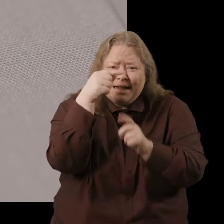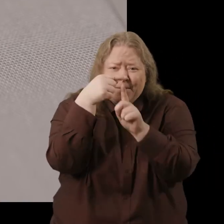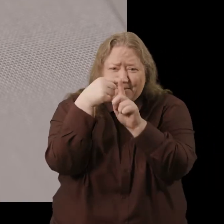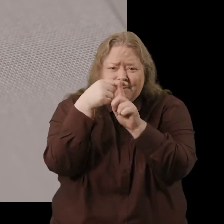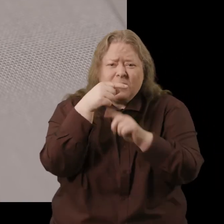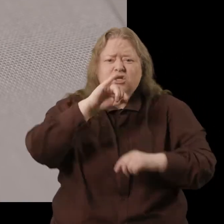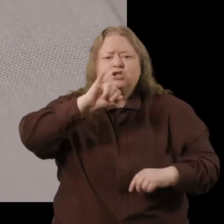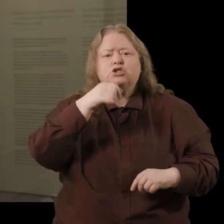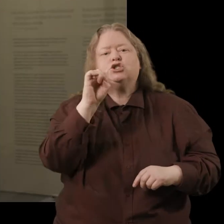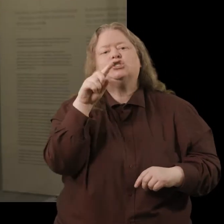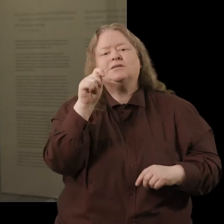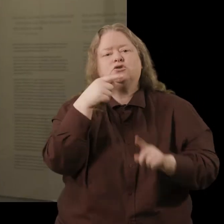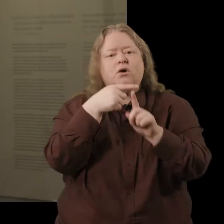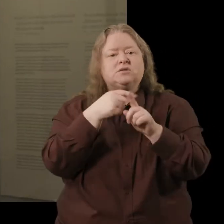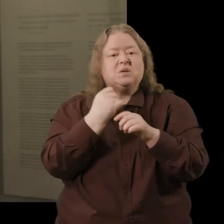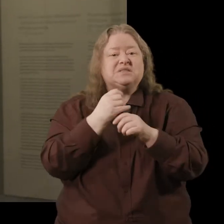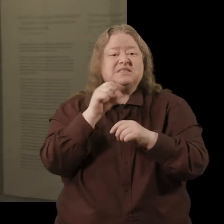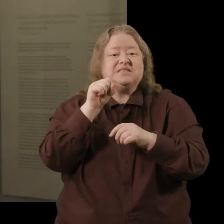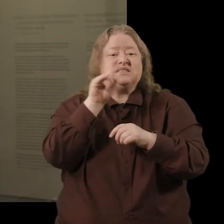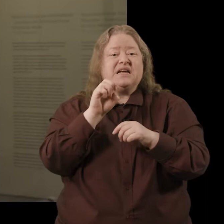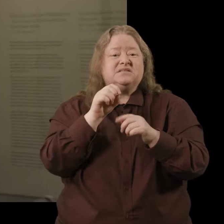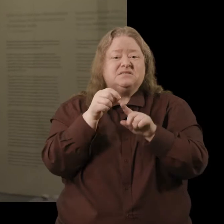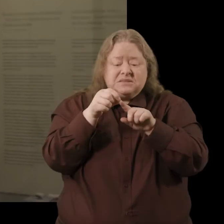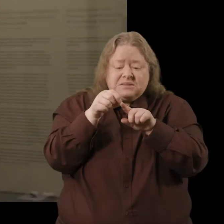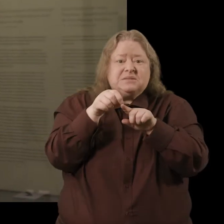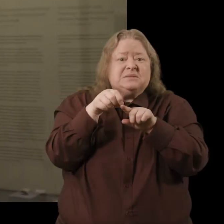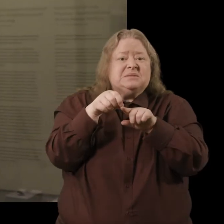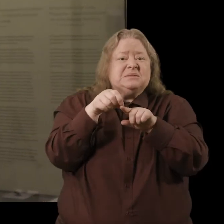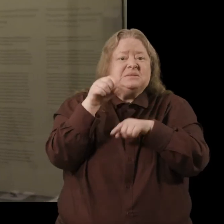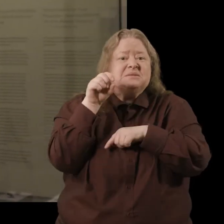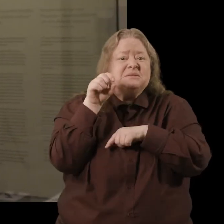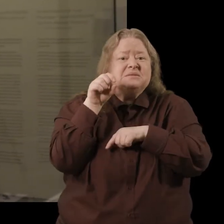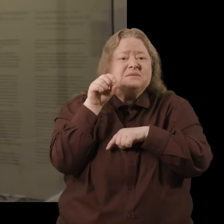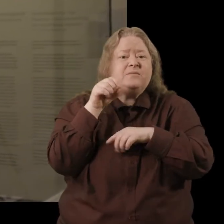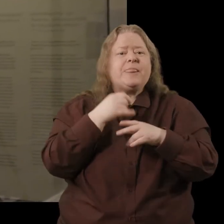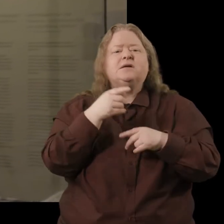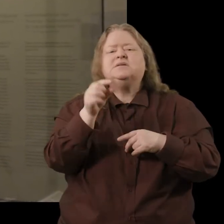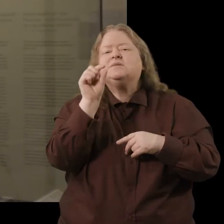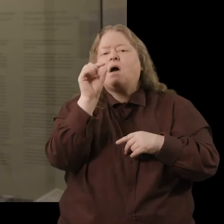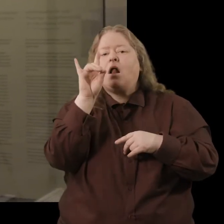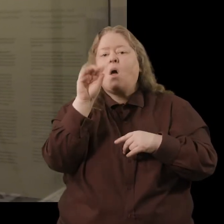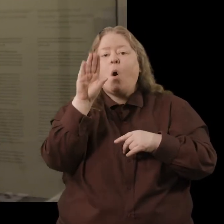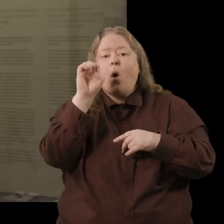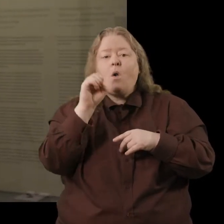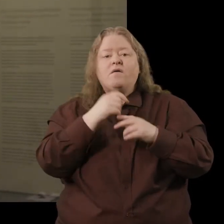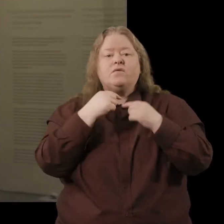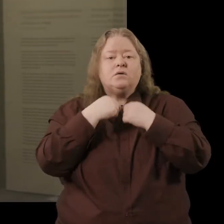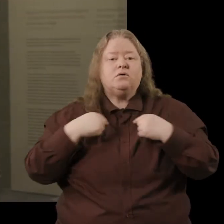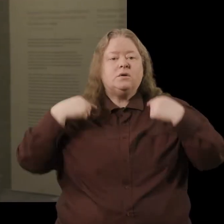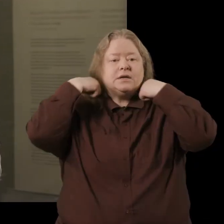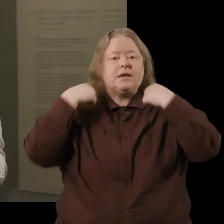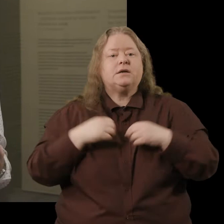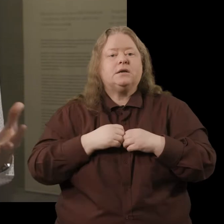little jet cross. It's about the size of the top of your fingernail, and it's got a little hole for stringing around your neck.